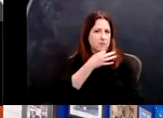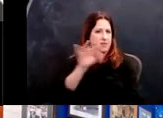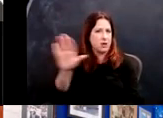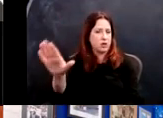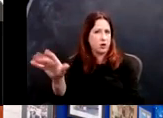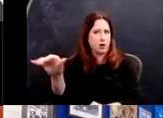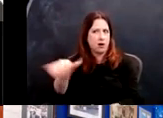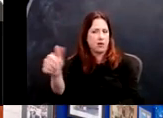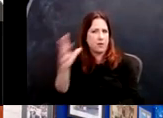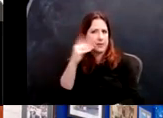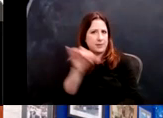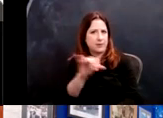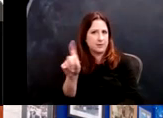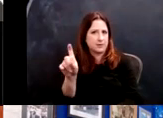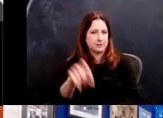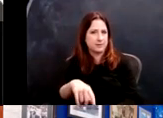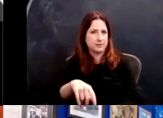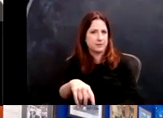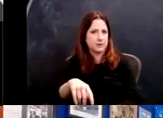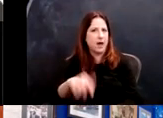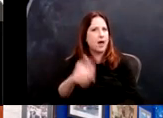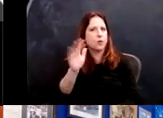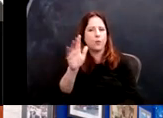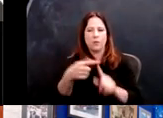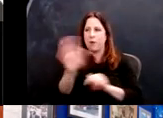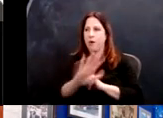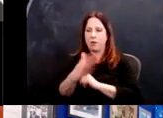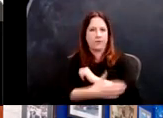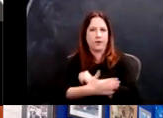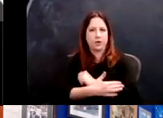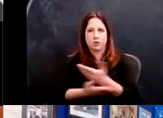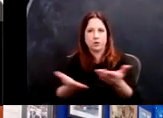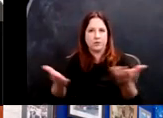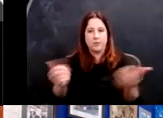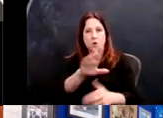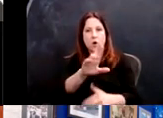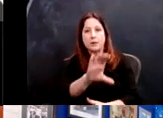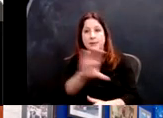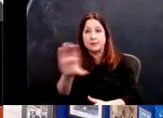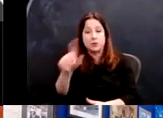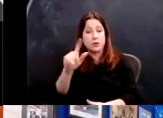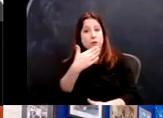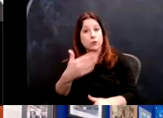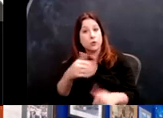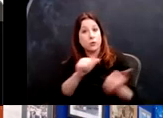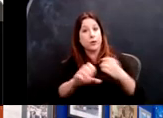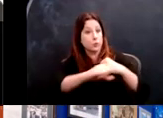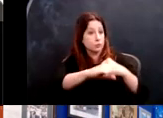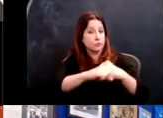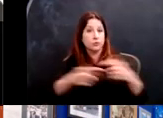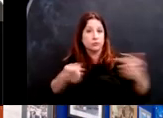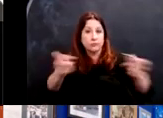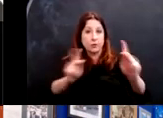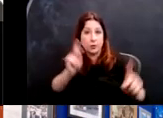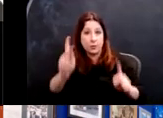many RCCs? You guys are from different parts of our country. How does that work for you guys? Is that a good way for you to be